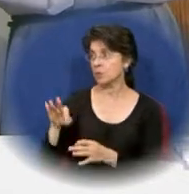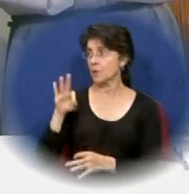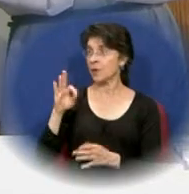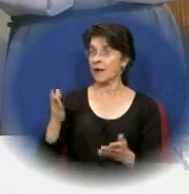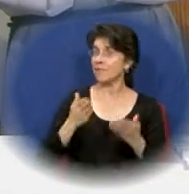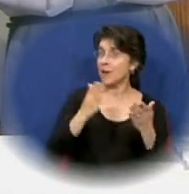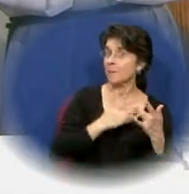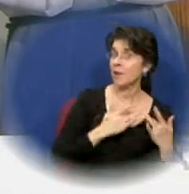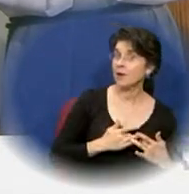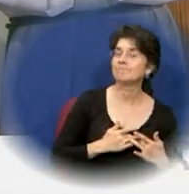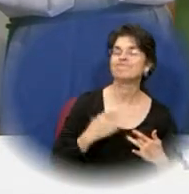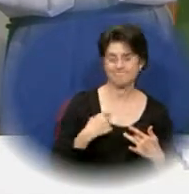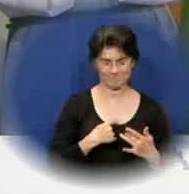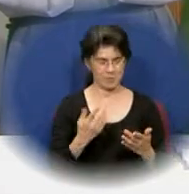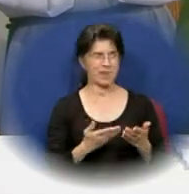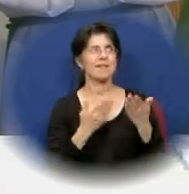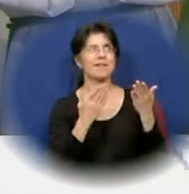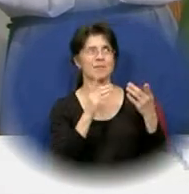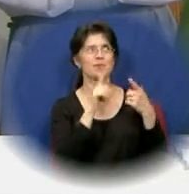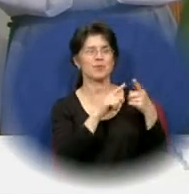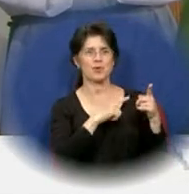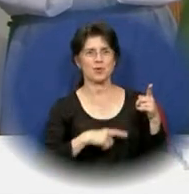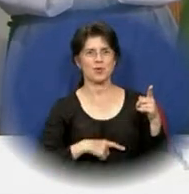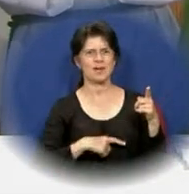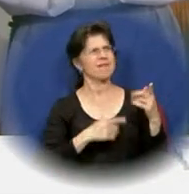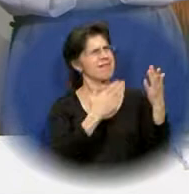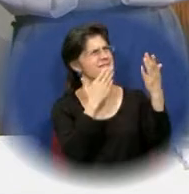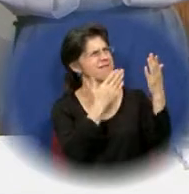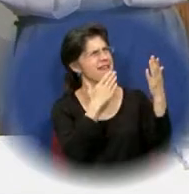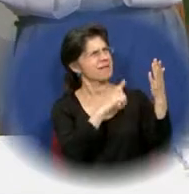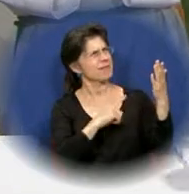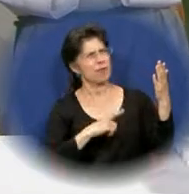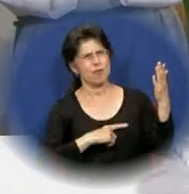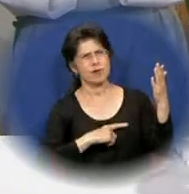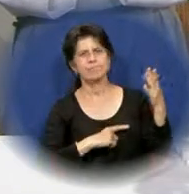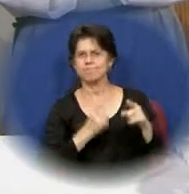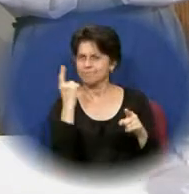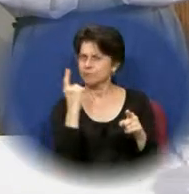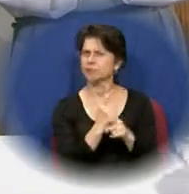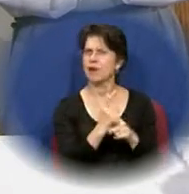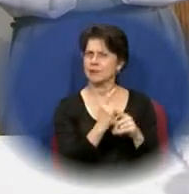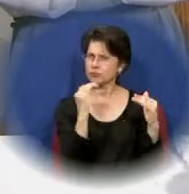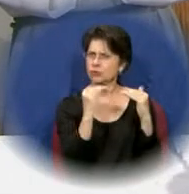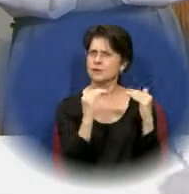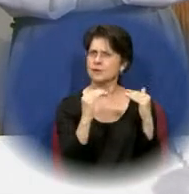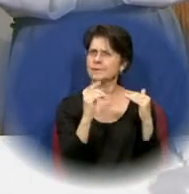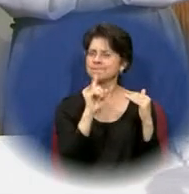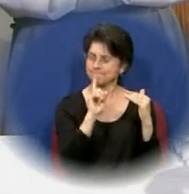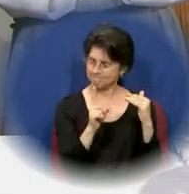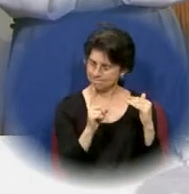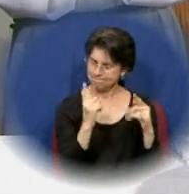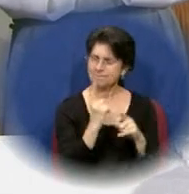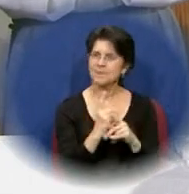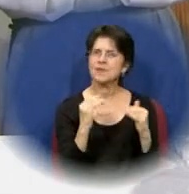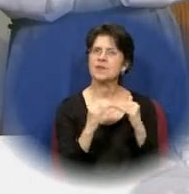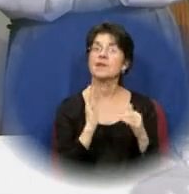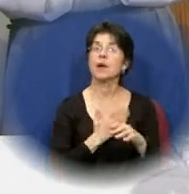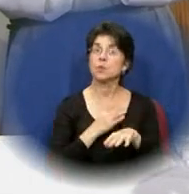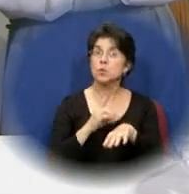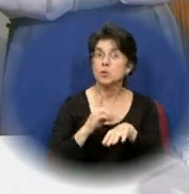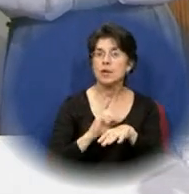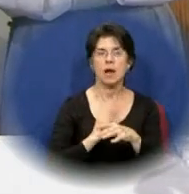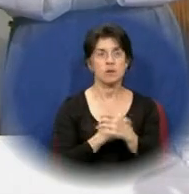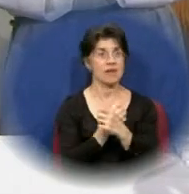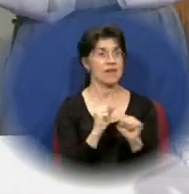We lift them up to the Lord. Let us give thanks to the Lord our God. It is right and just. It is truly right and just, our duty and our